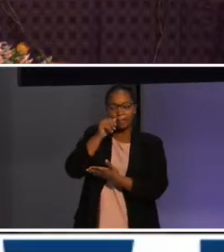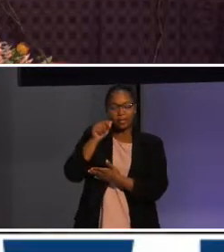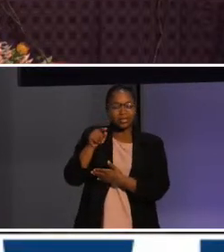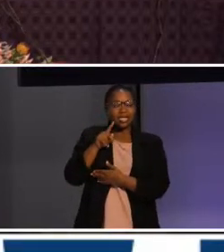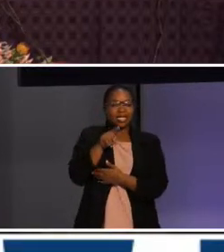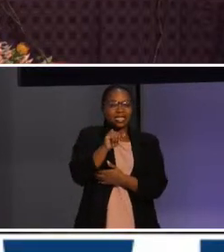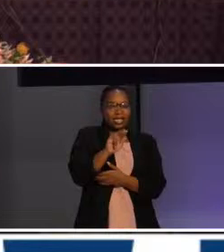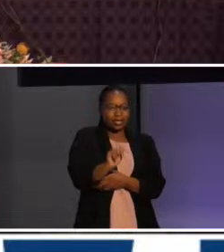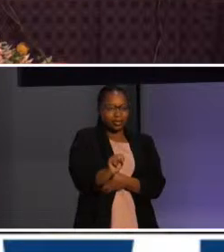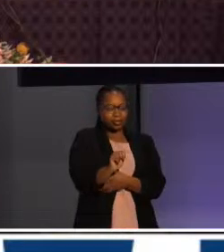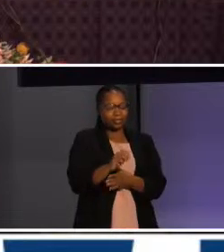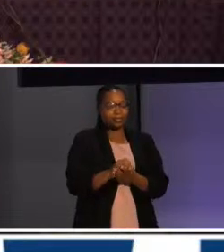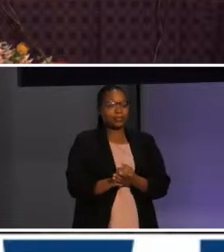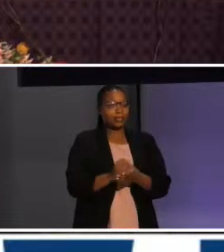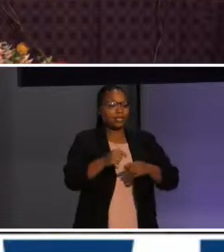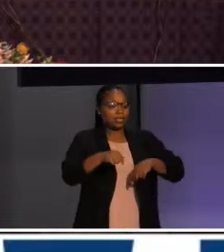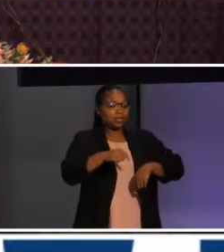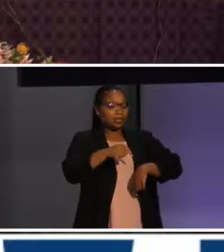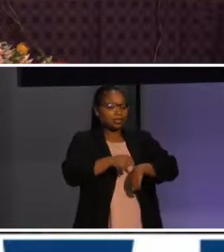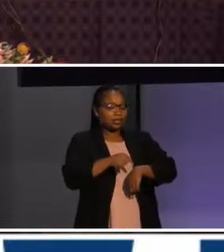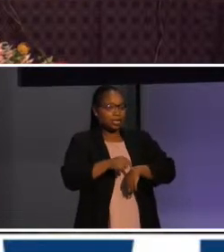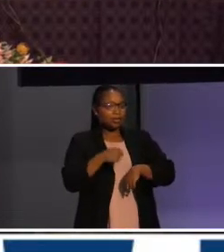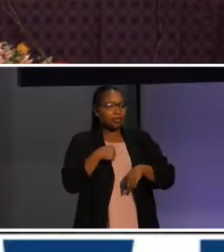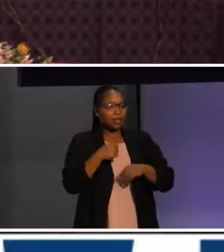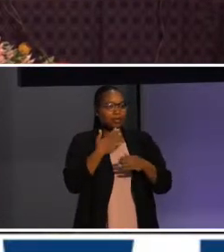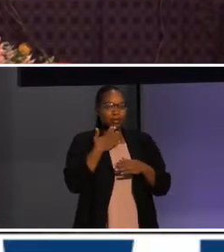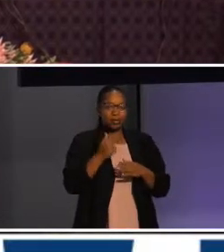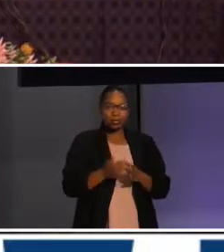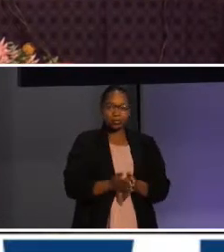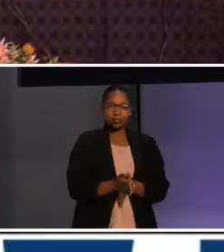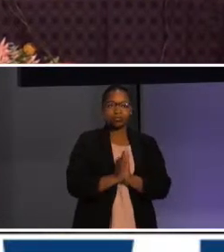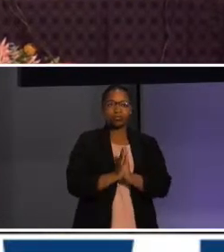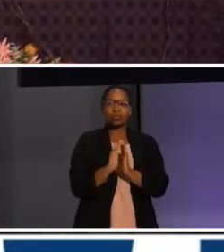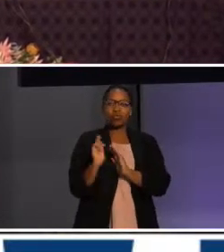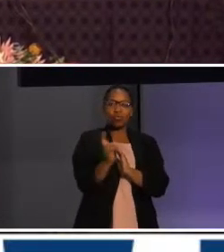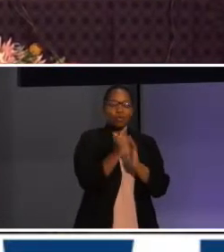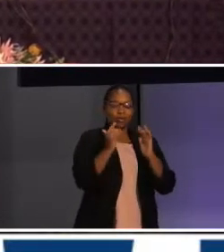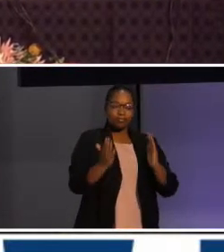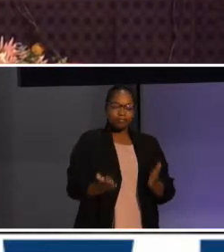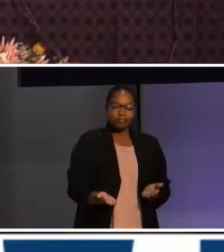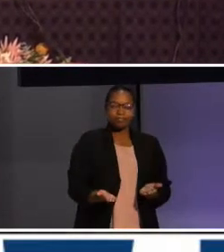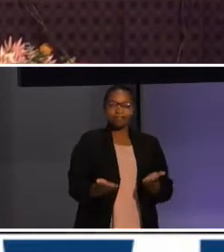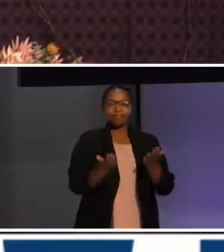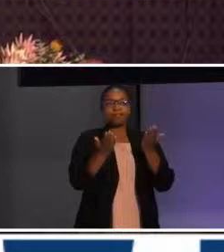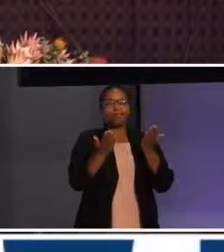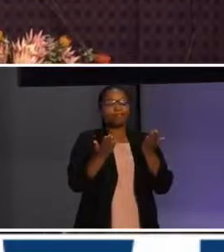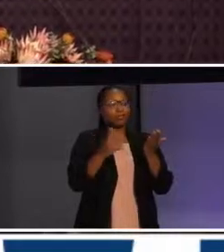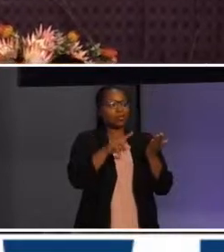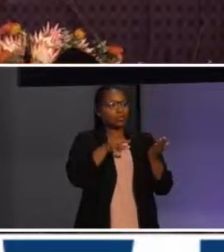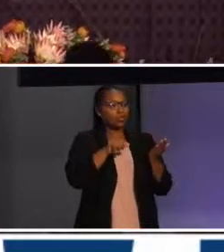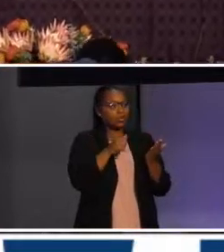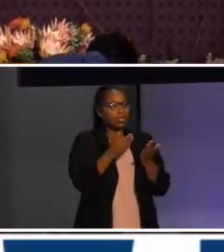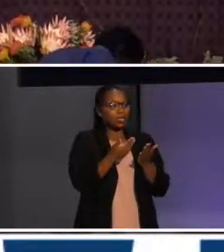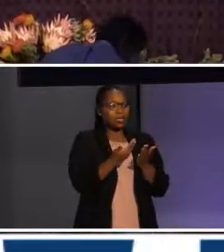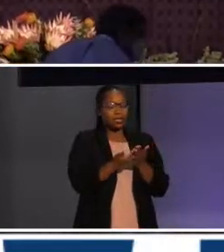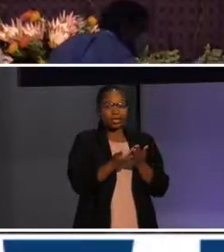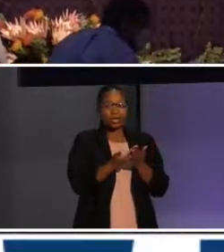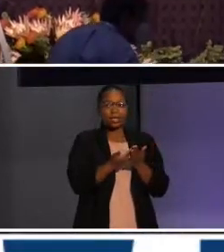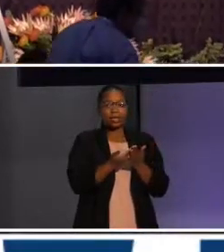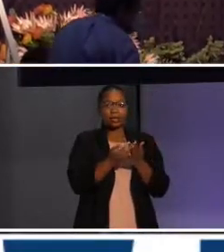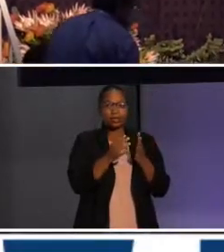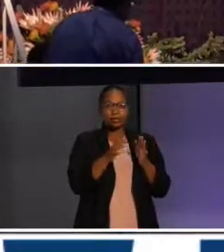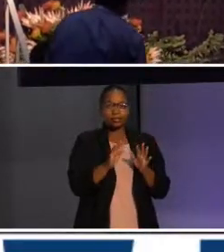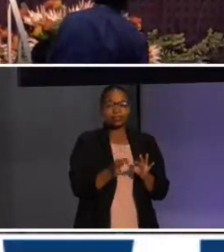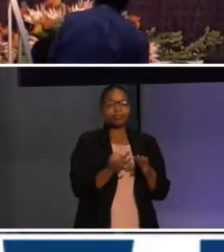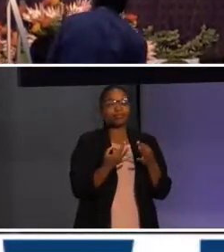At this point in time, I will ask us to rise so that we can receive the